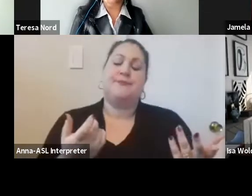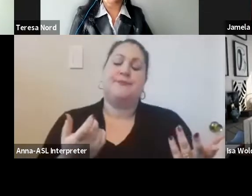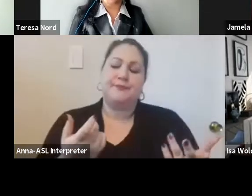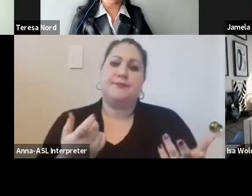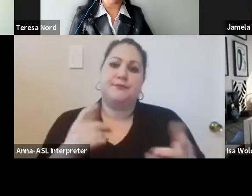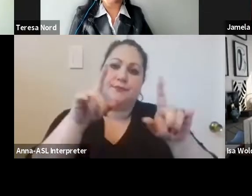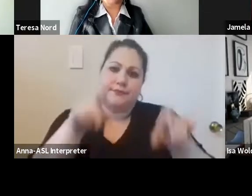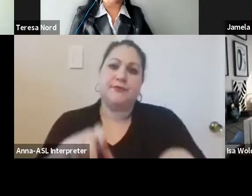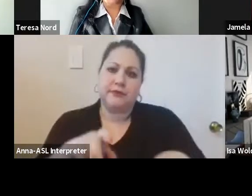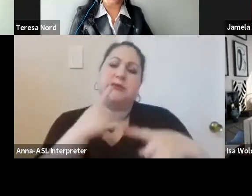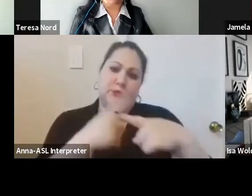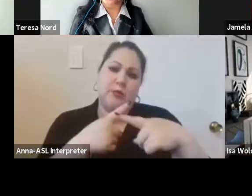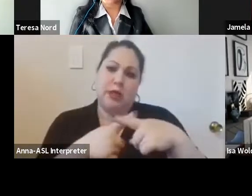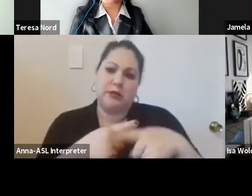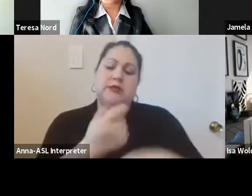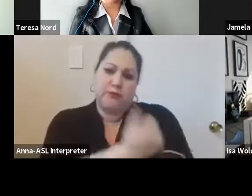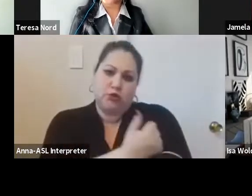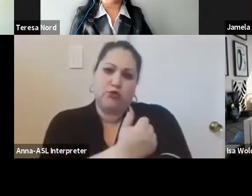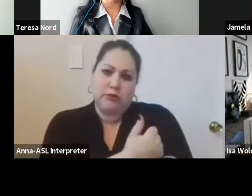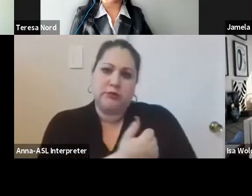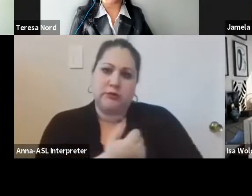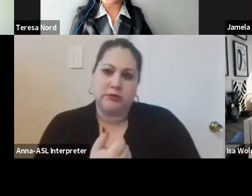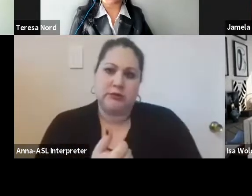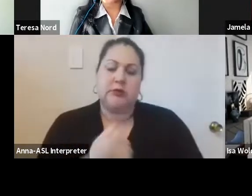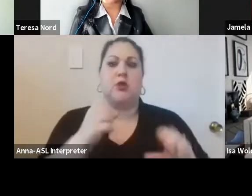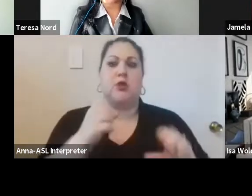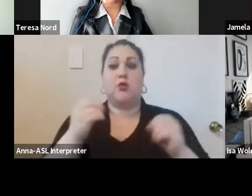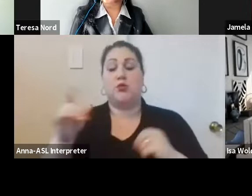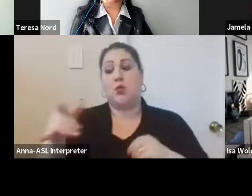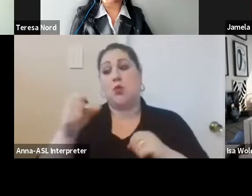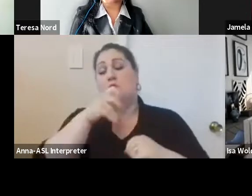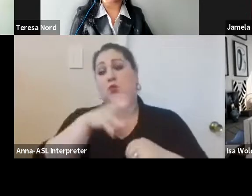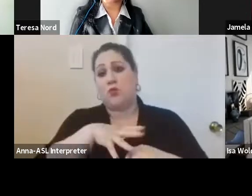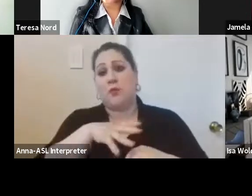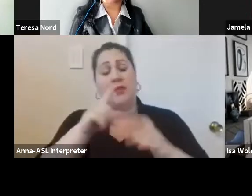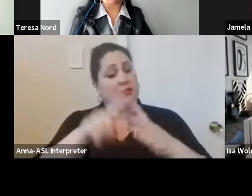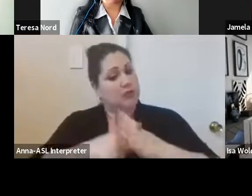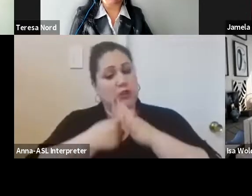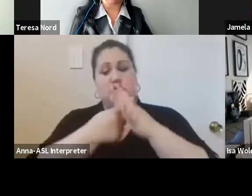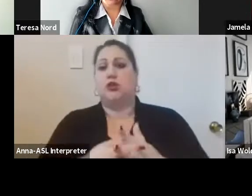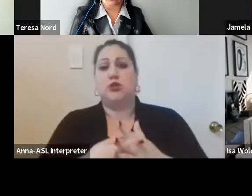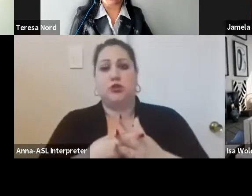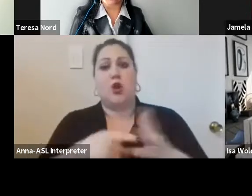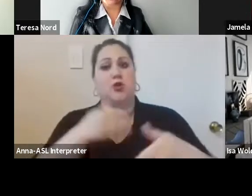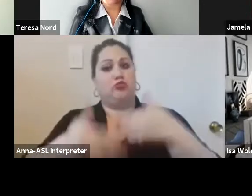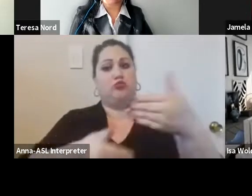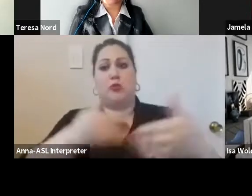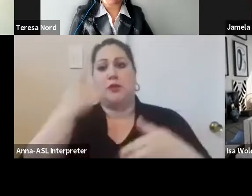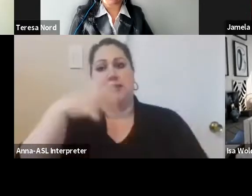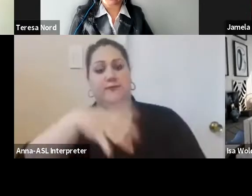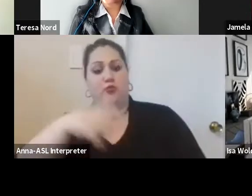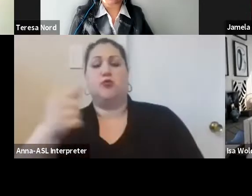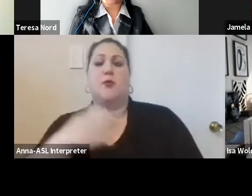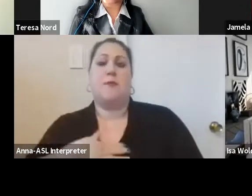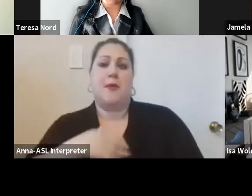positive. And so she immediately started the proceedings to remove my daughter. She told me that at that